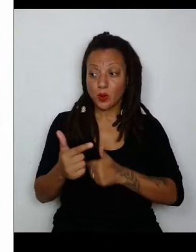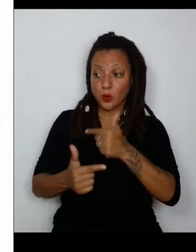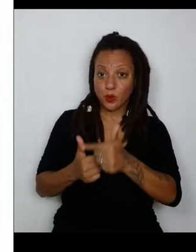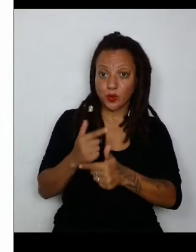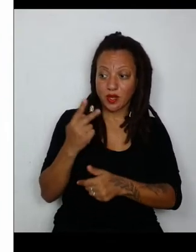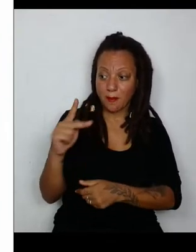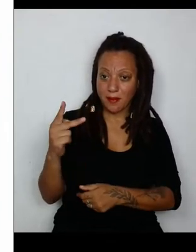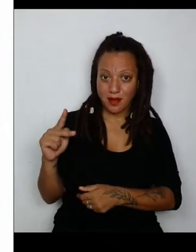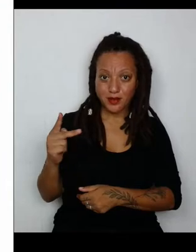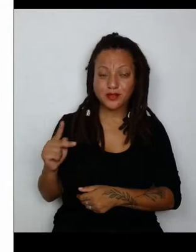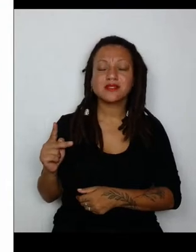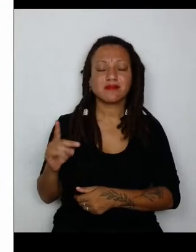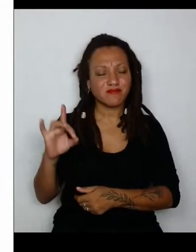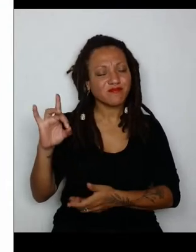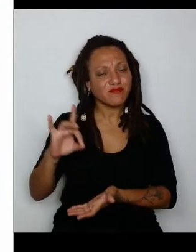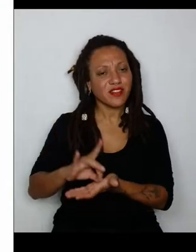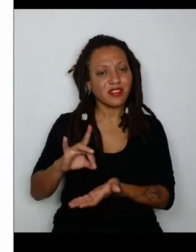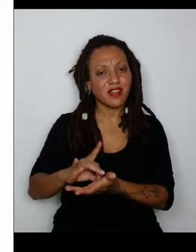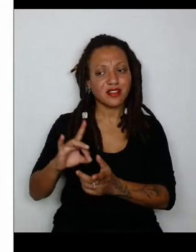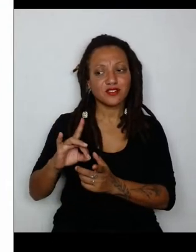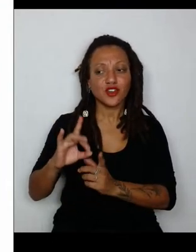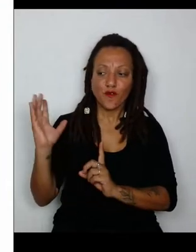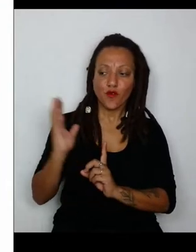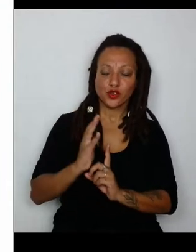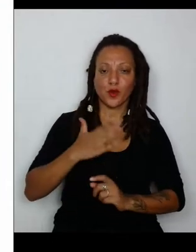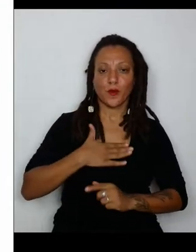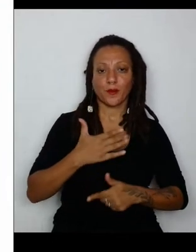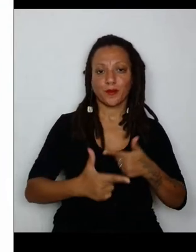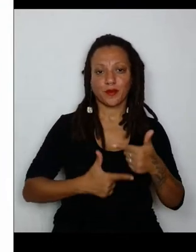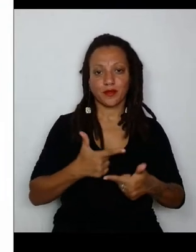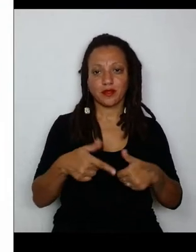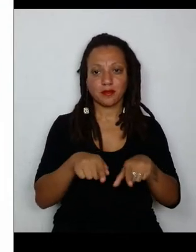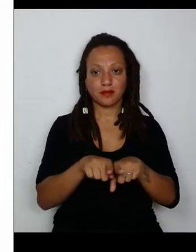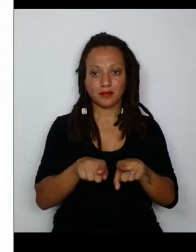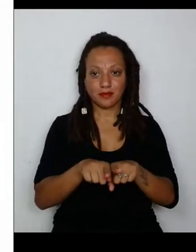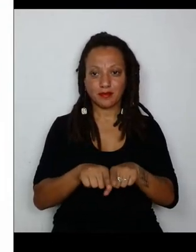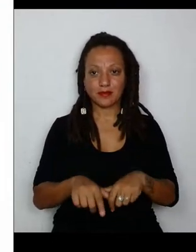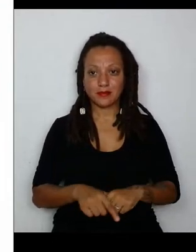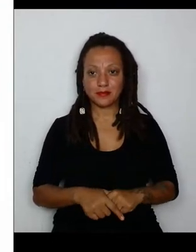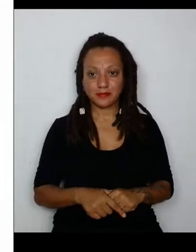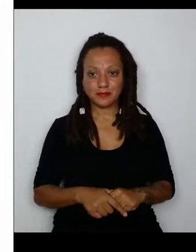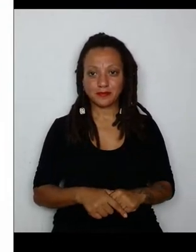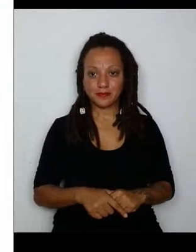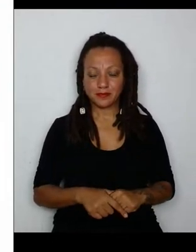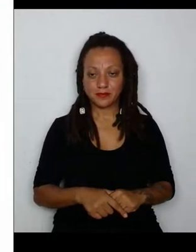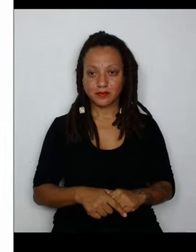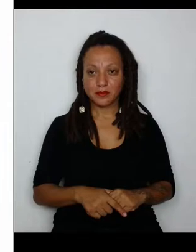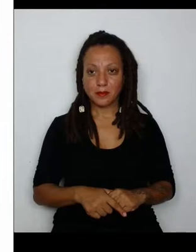screen if i am not already doing it is the screen up